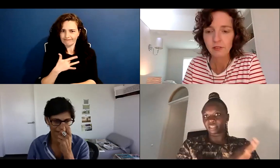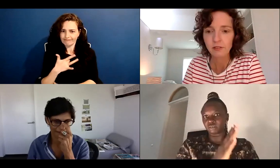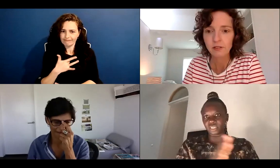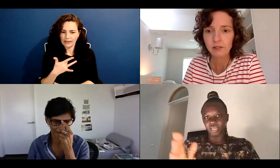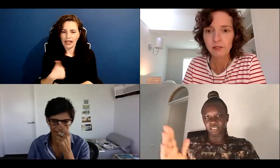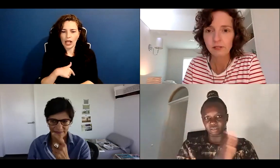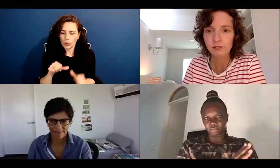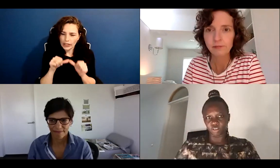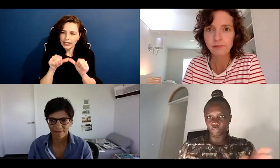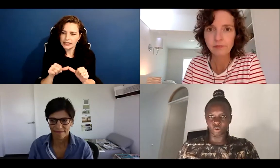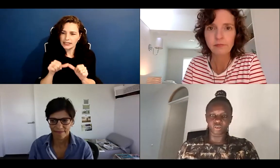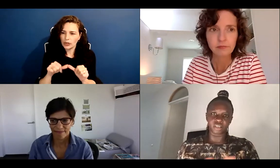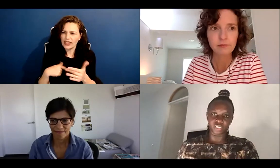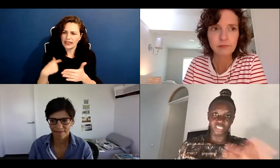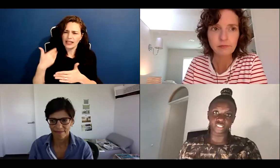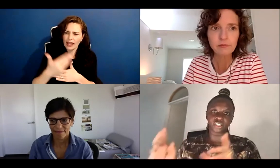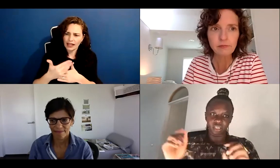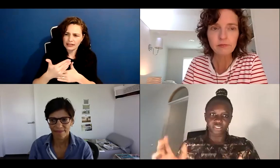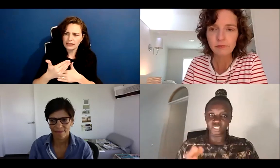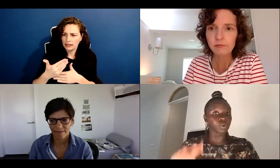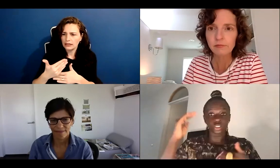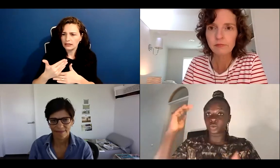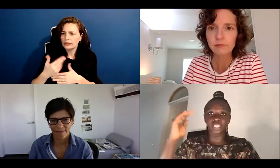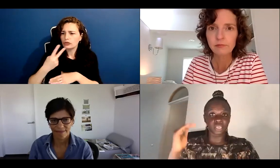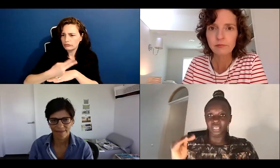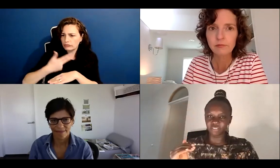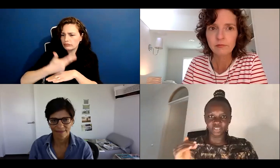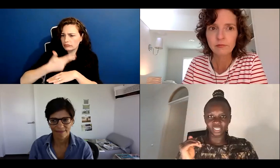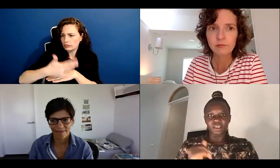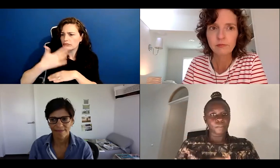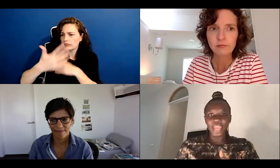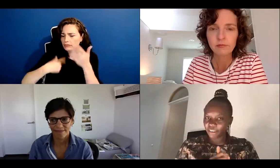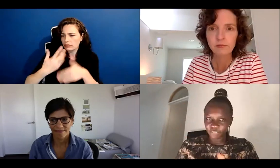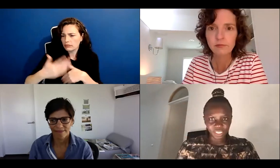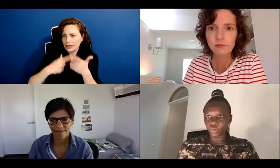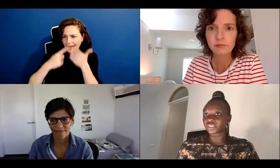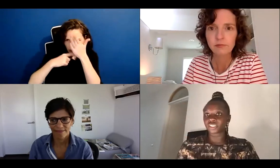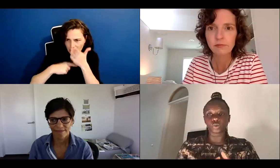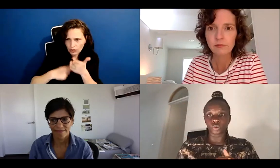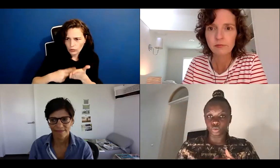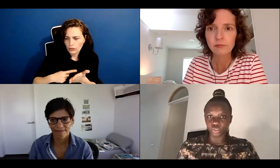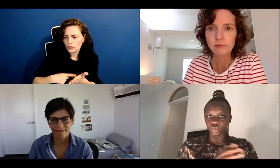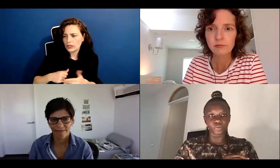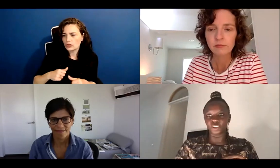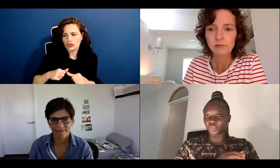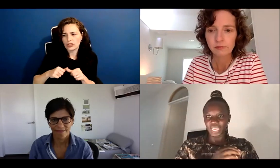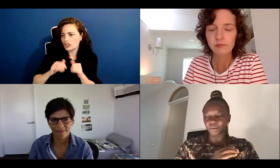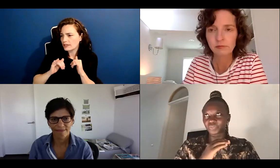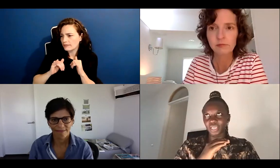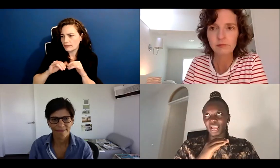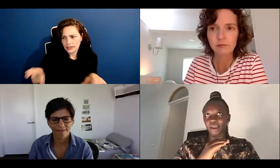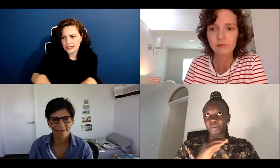like three or four research shootings, we continued with the same interviews, but everything was just so raw. So, you know,